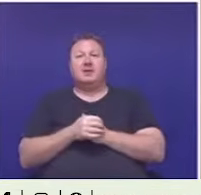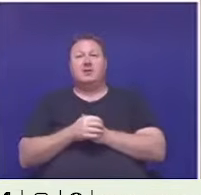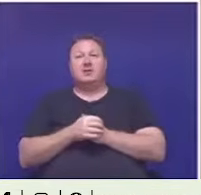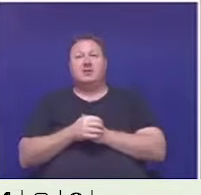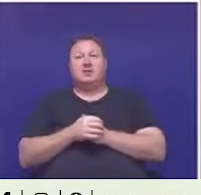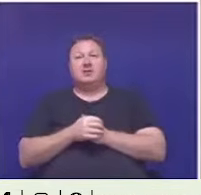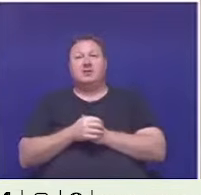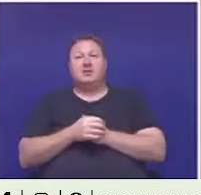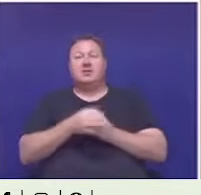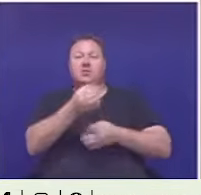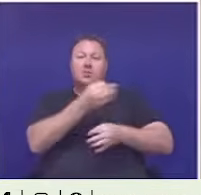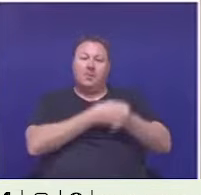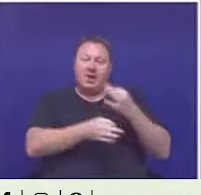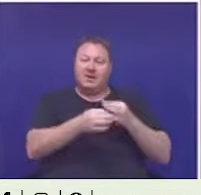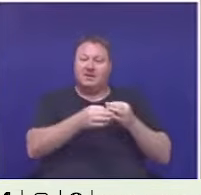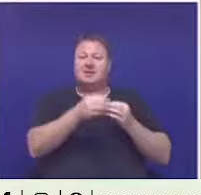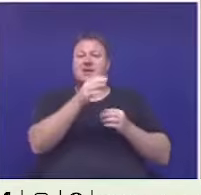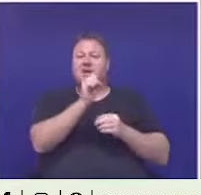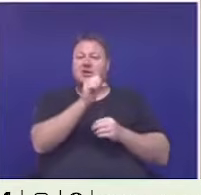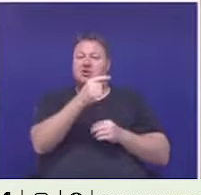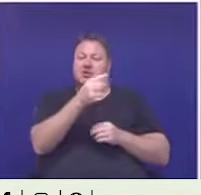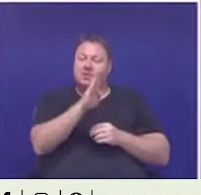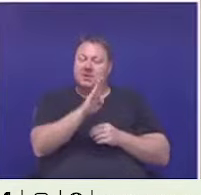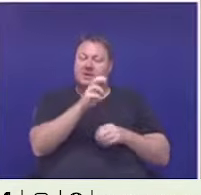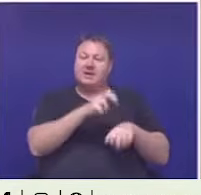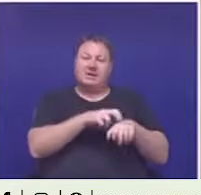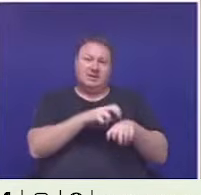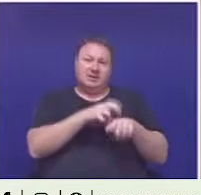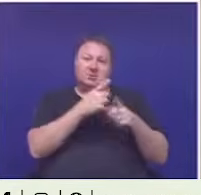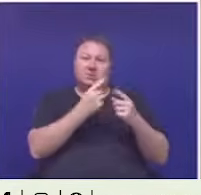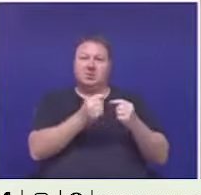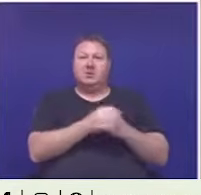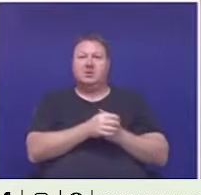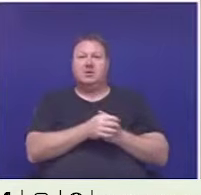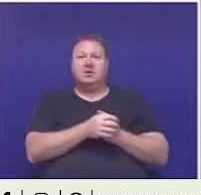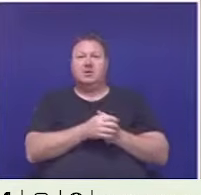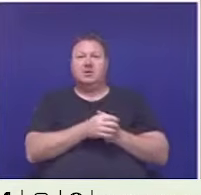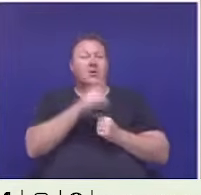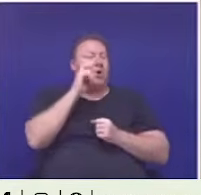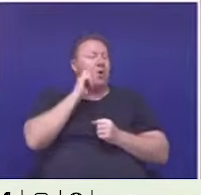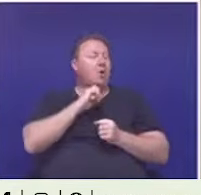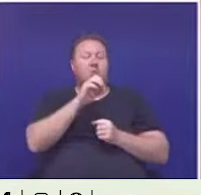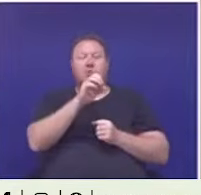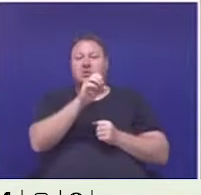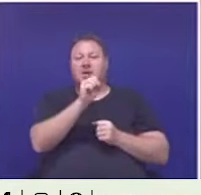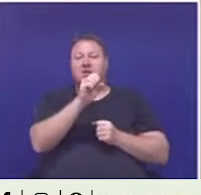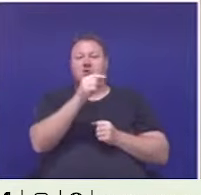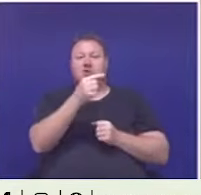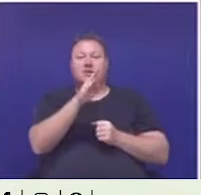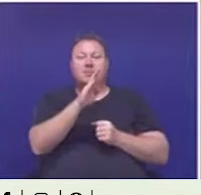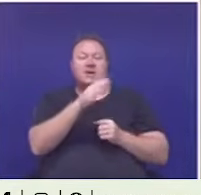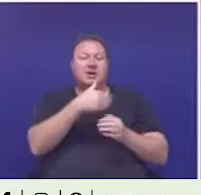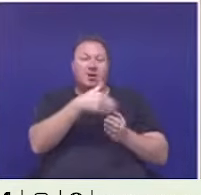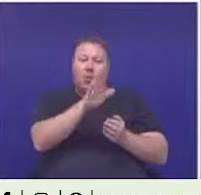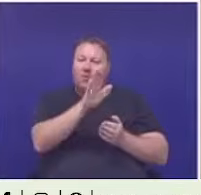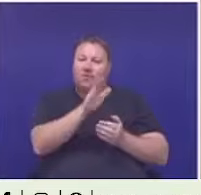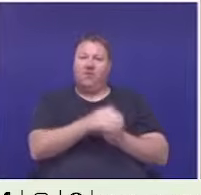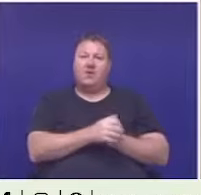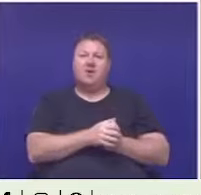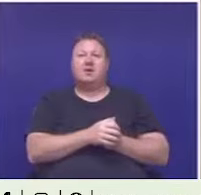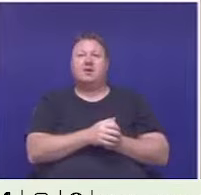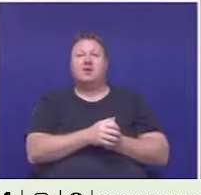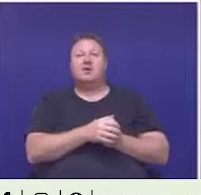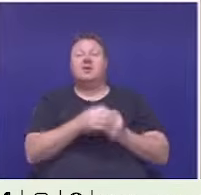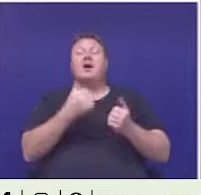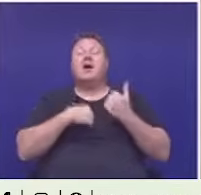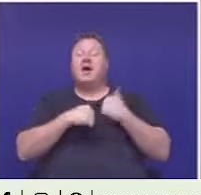one, replacing the SGB, that the old SGB was disbanded, dissolved. And so there's a new SGB, there's an